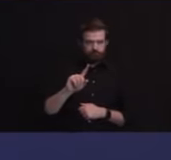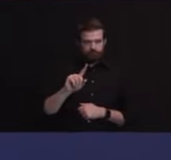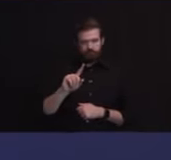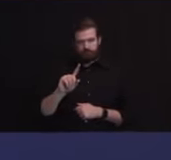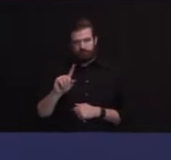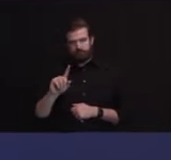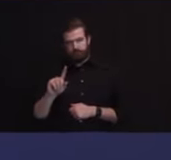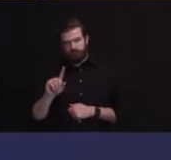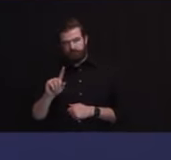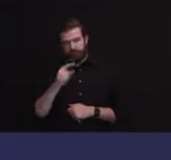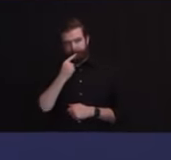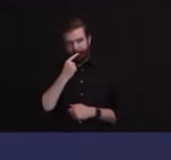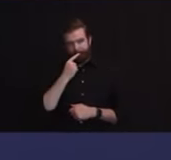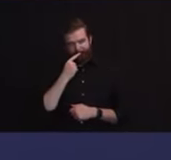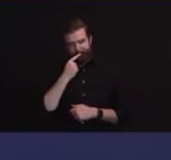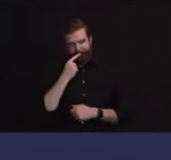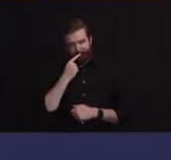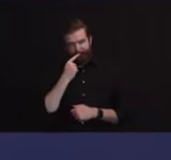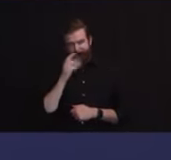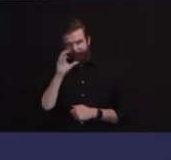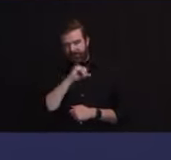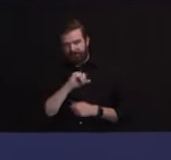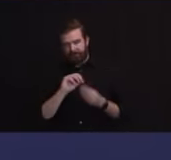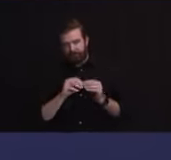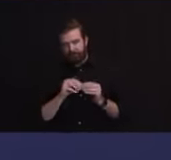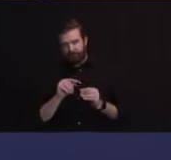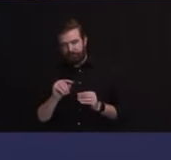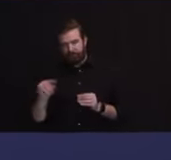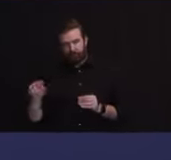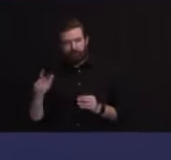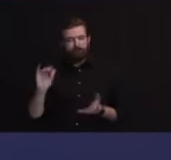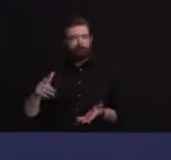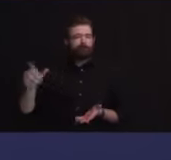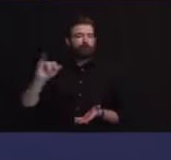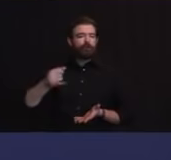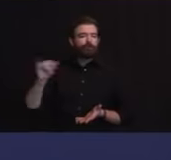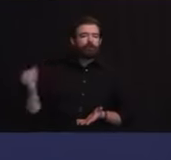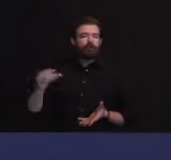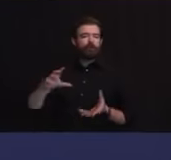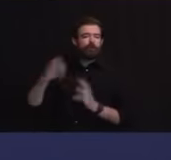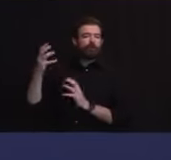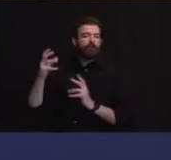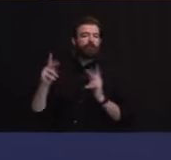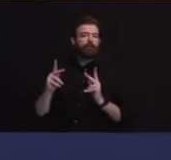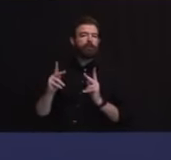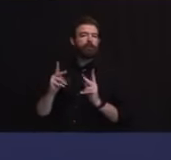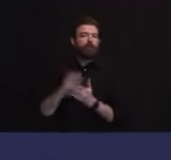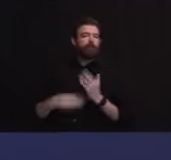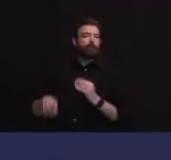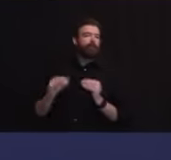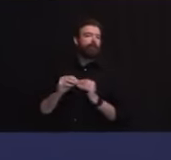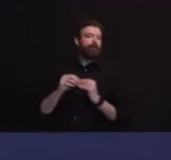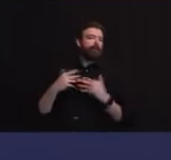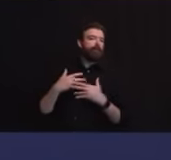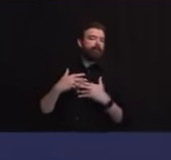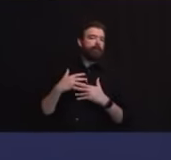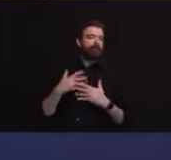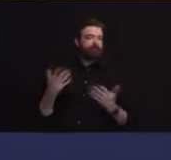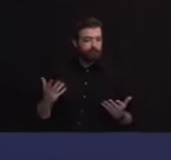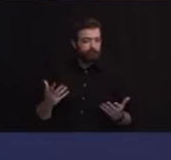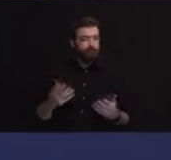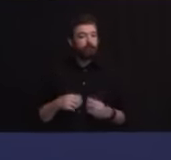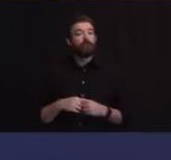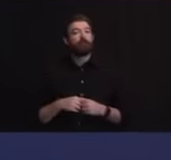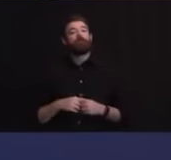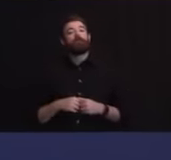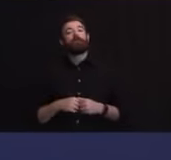mid to low 20s, right? So I also think, we've said this many times, the more people who get vaccinated who